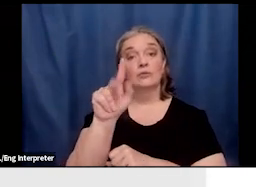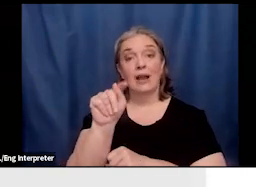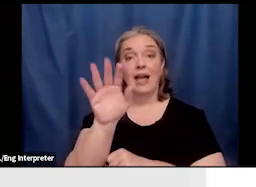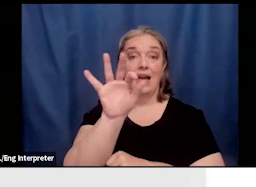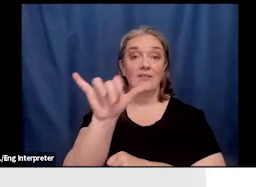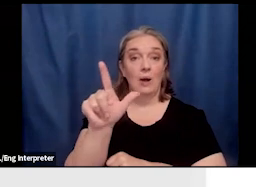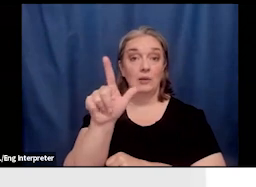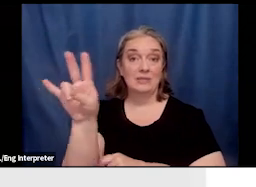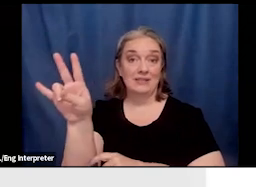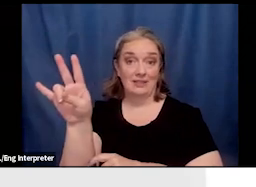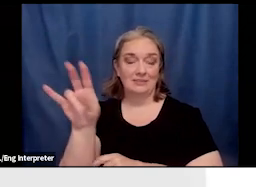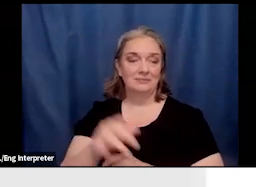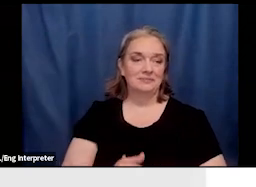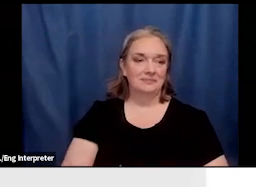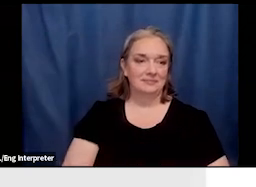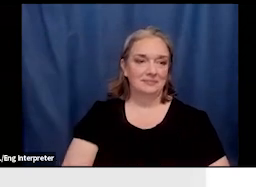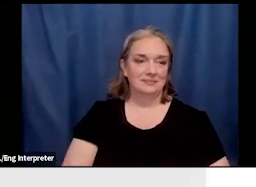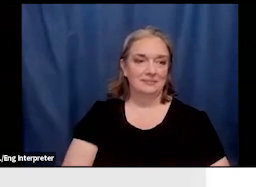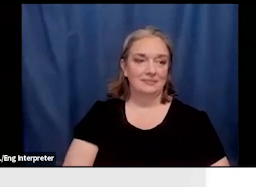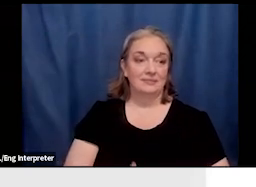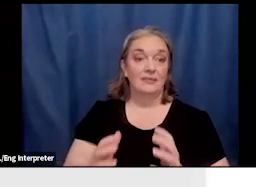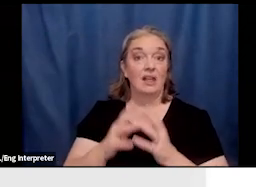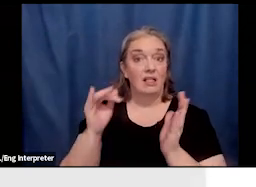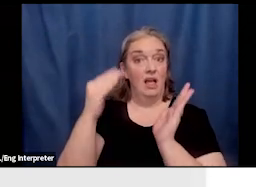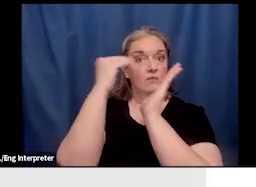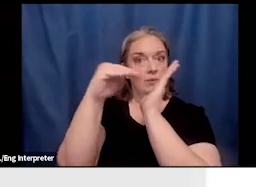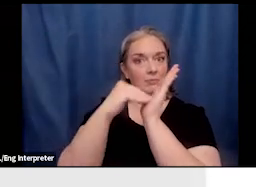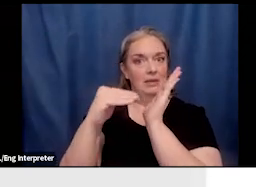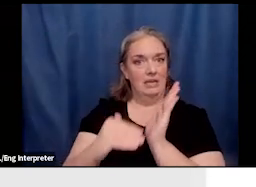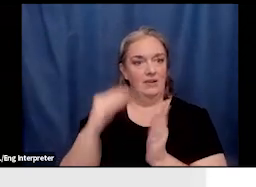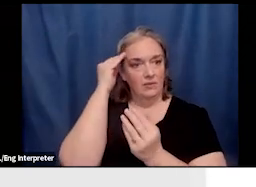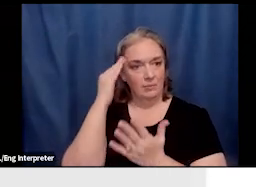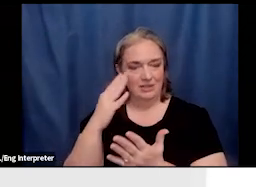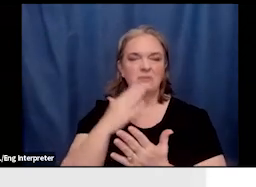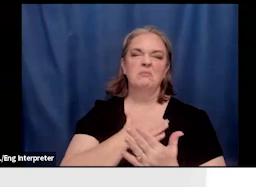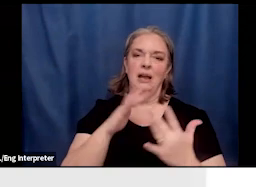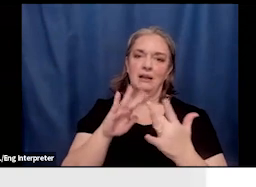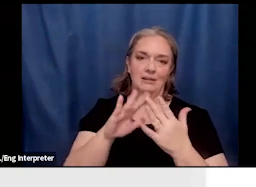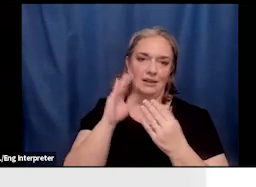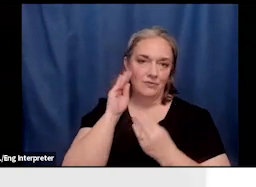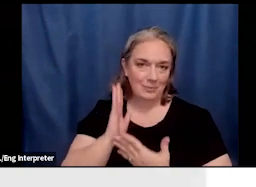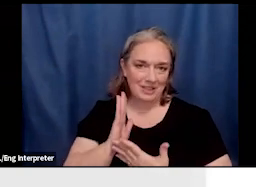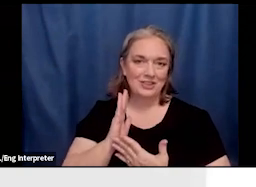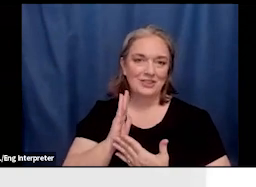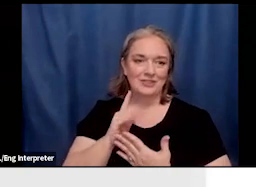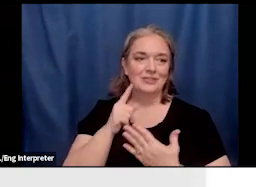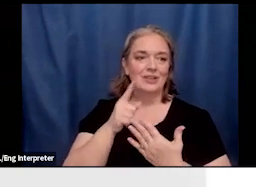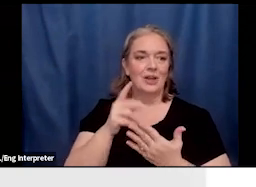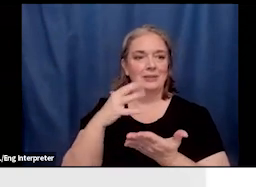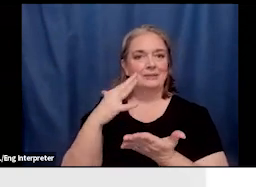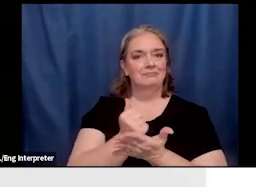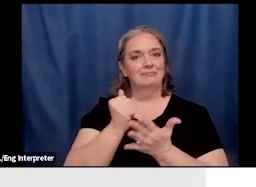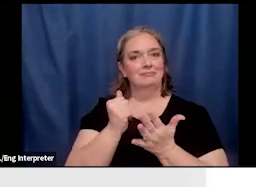here. There is a lot of repeated information as well as my contact information, so you can get a sense